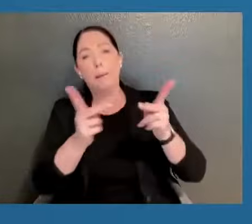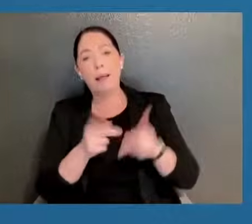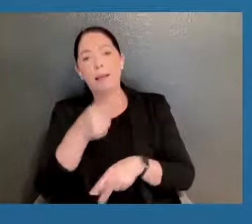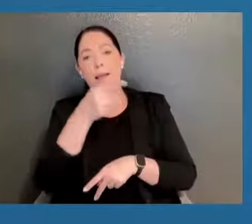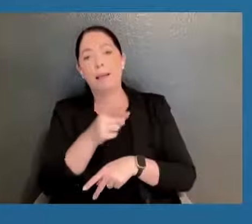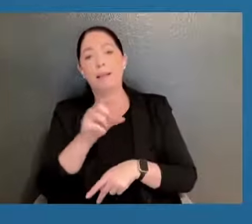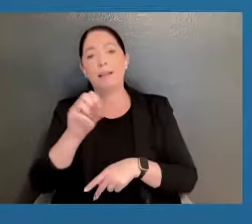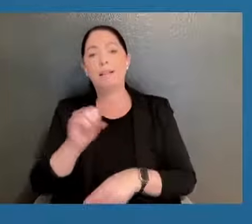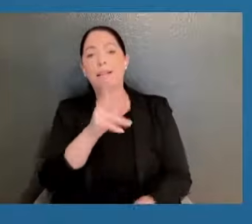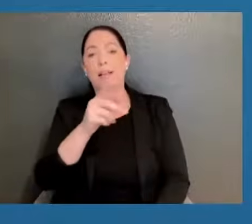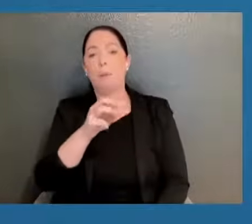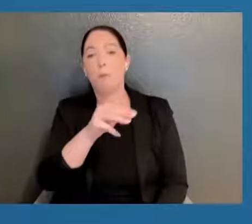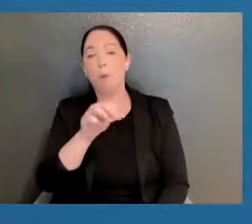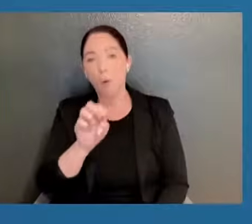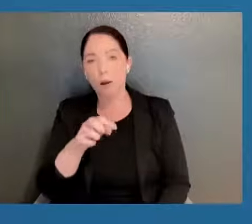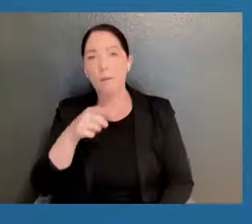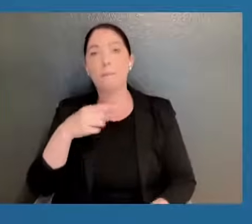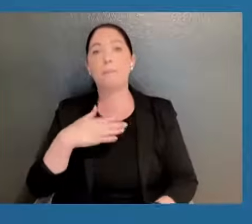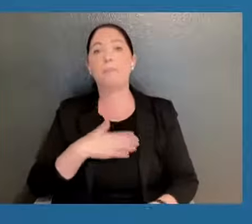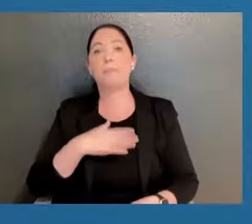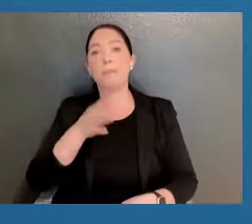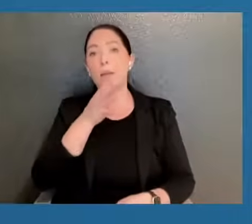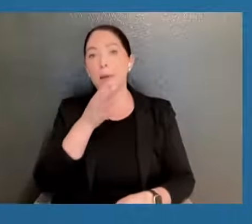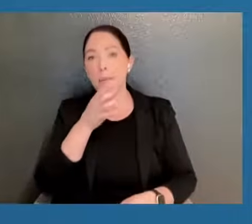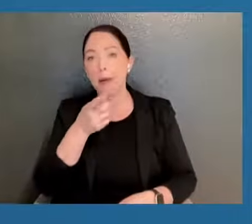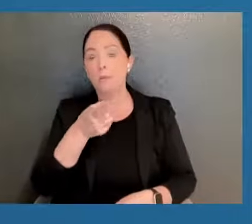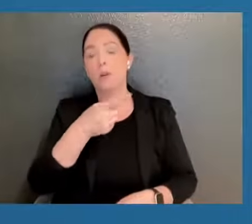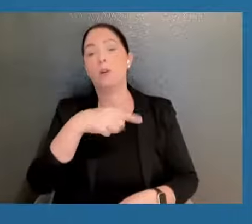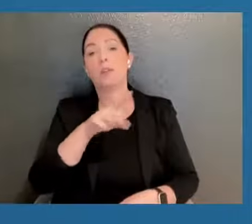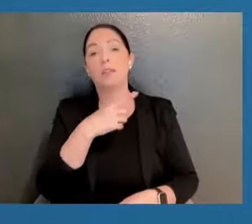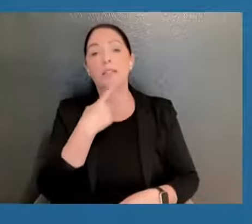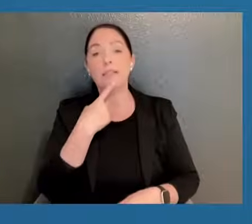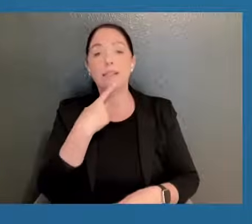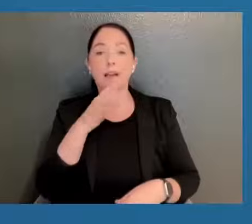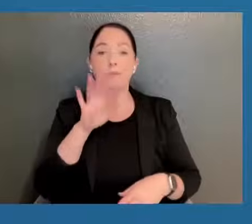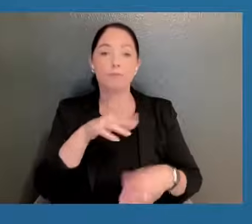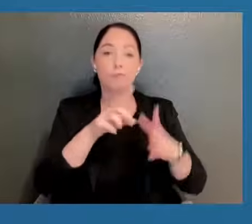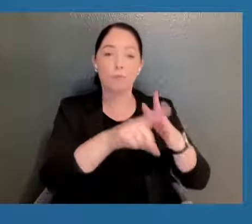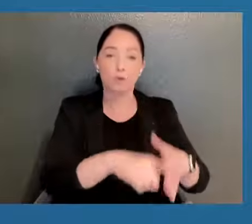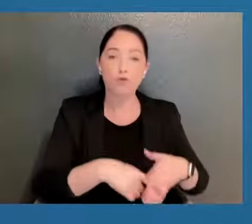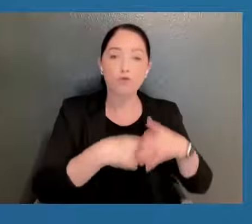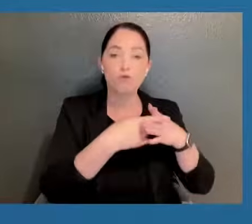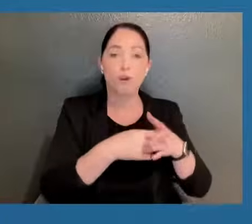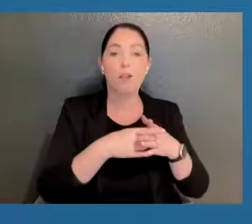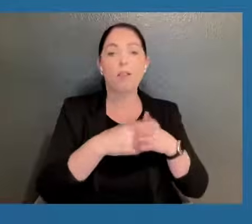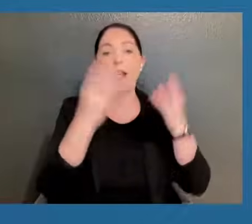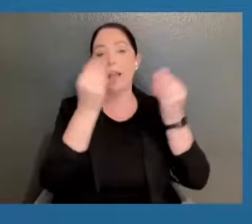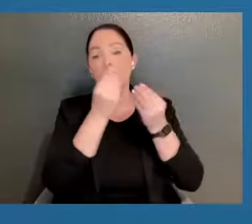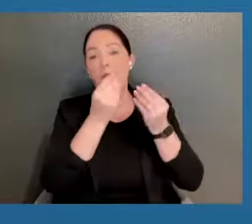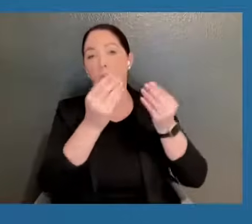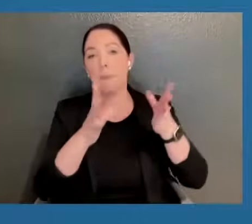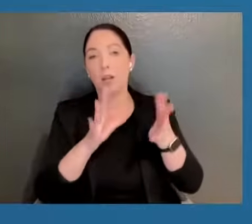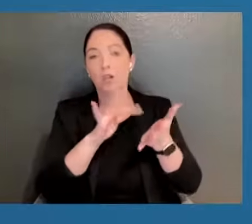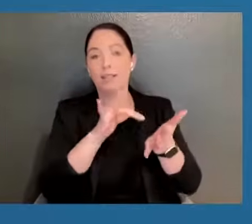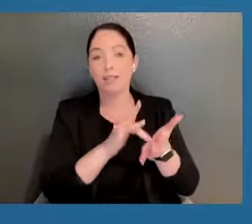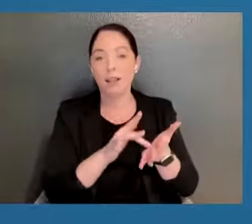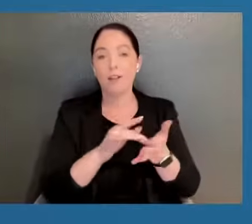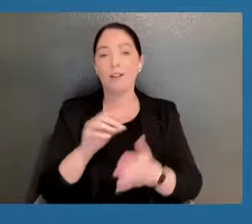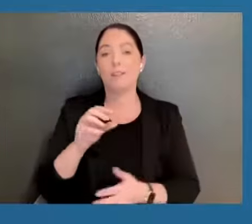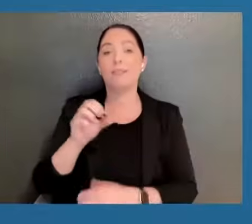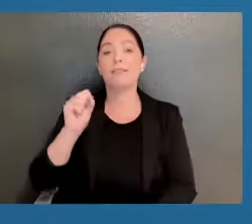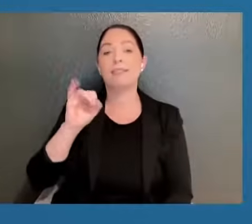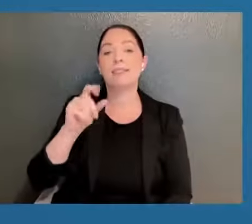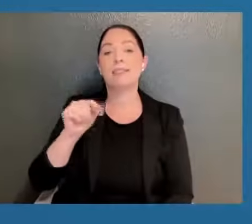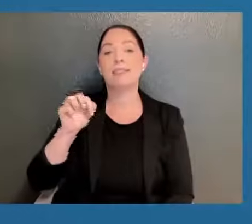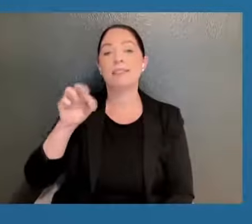Neighborhood Information Center with Sister Despensata. You're all too young to know that name, but she was legendary on the east side of Buffalo. And I would work